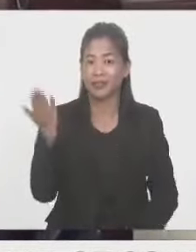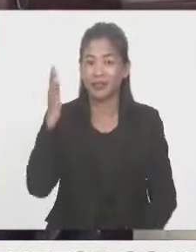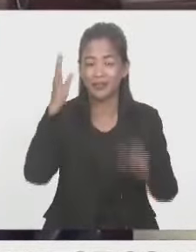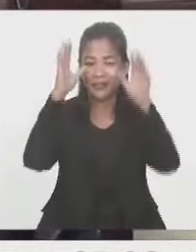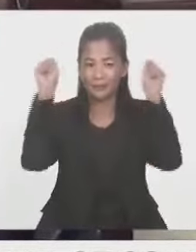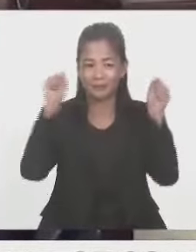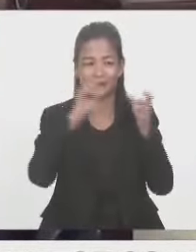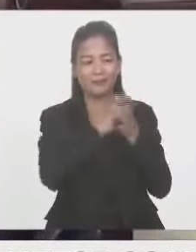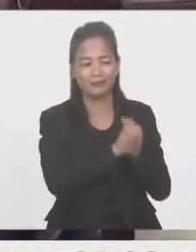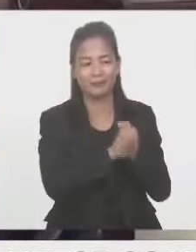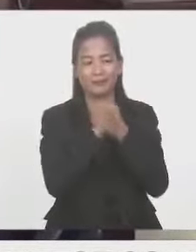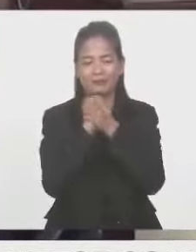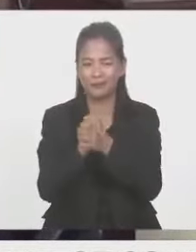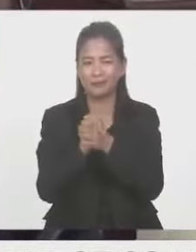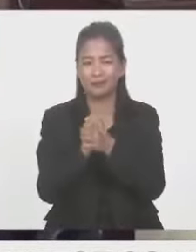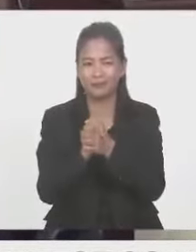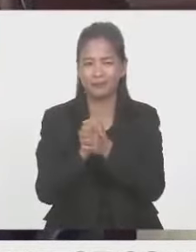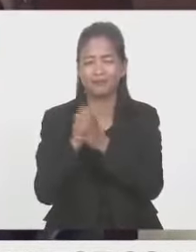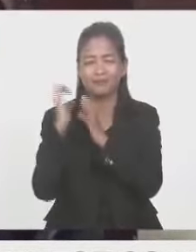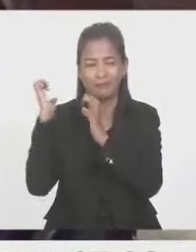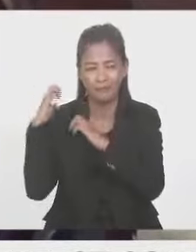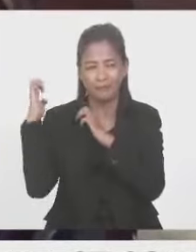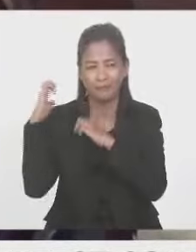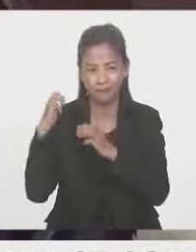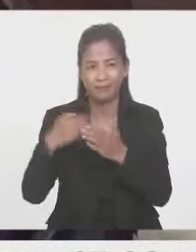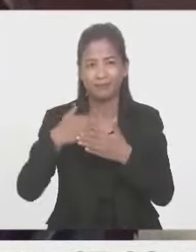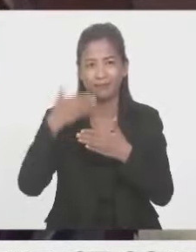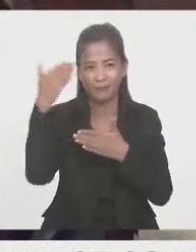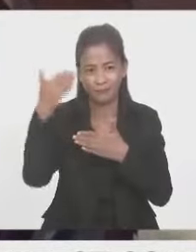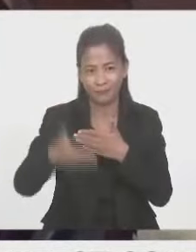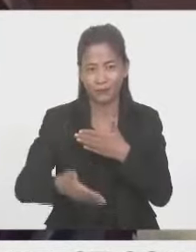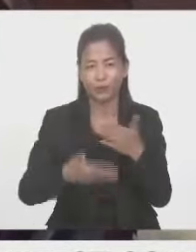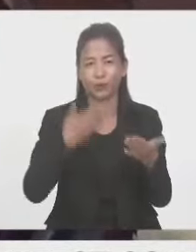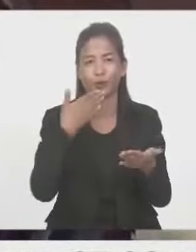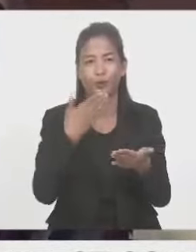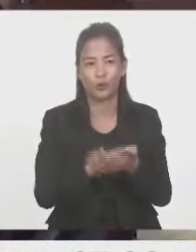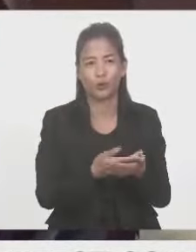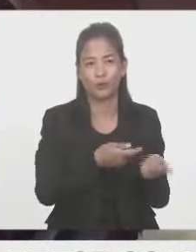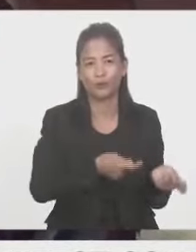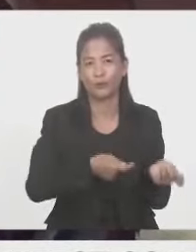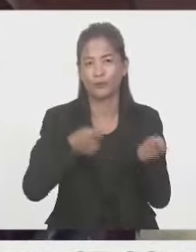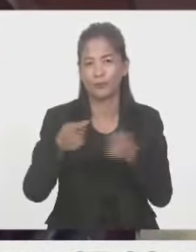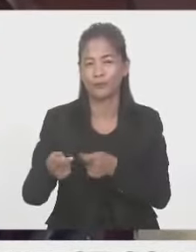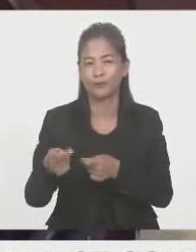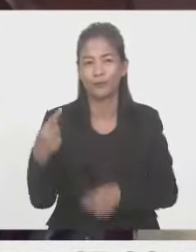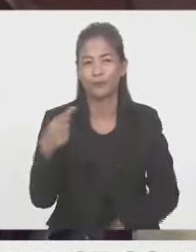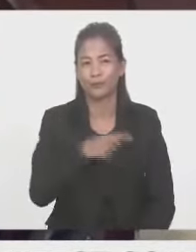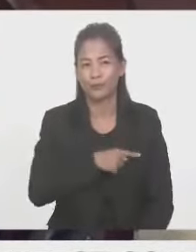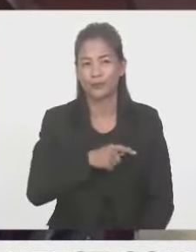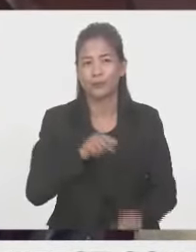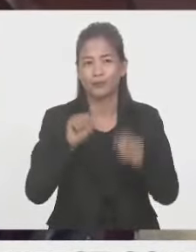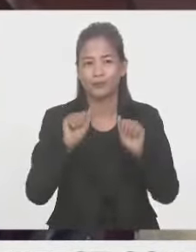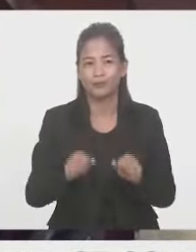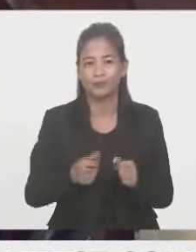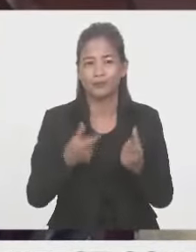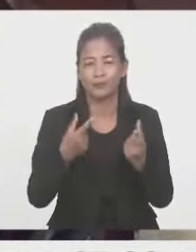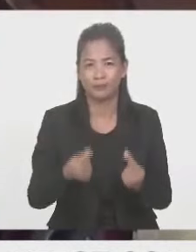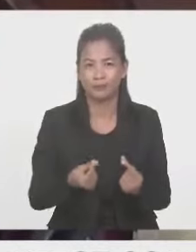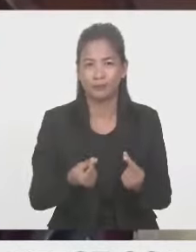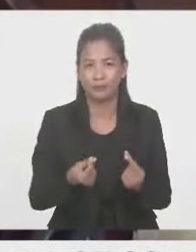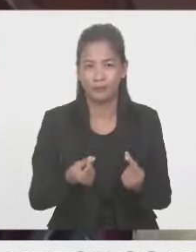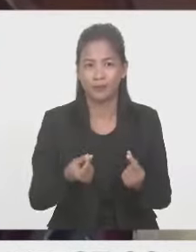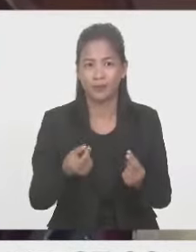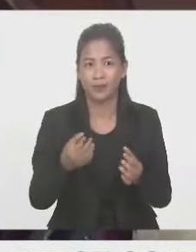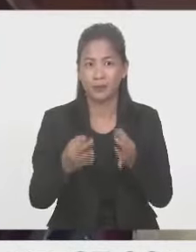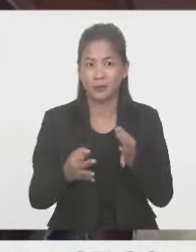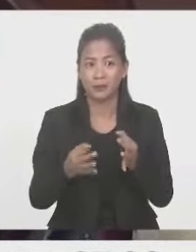looking forward to having a, like we said, smooth transition. Do everything we can to make sure you're accommodated, what you need.